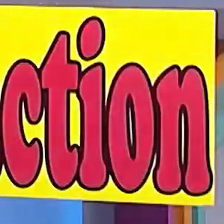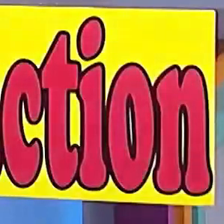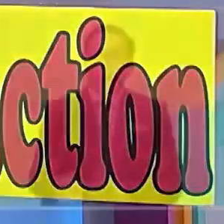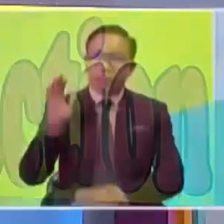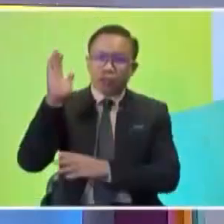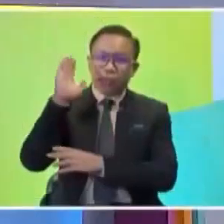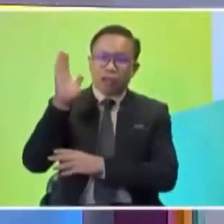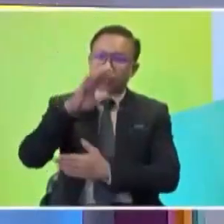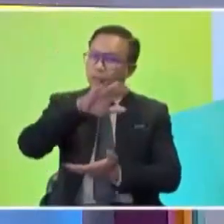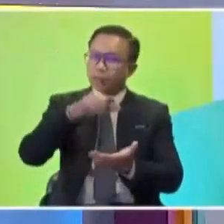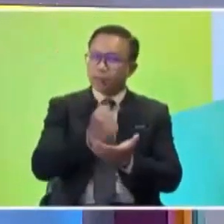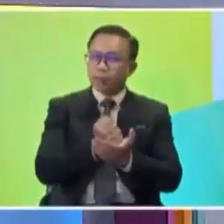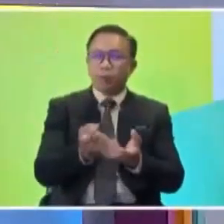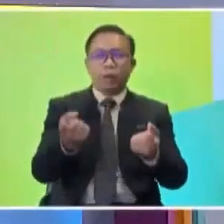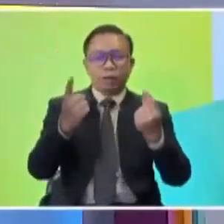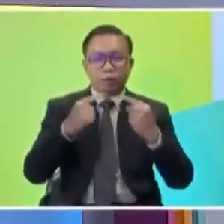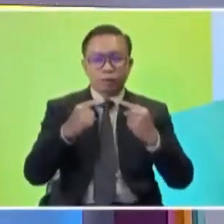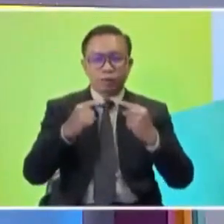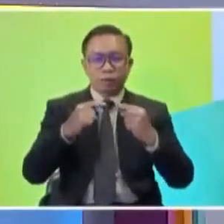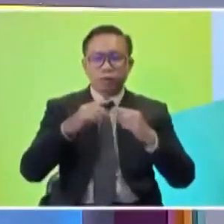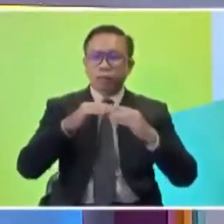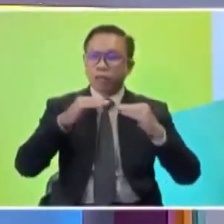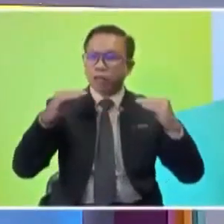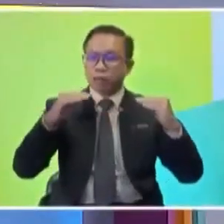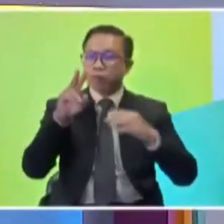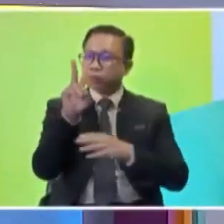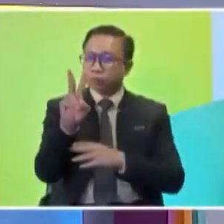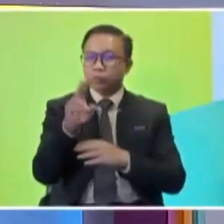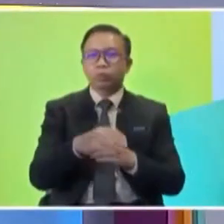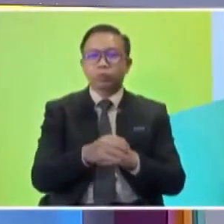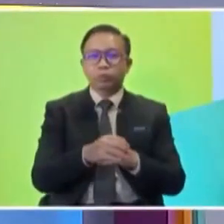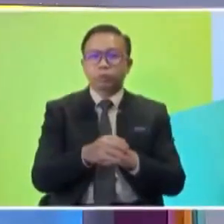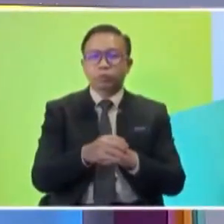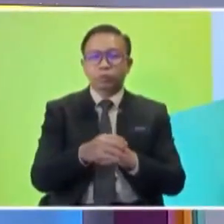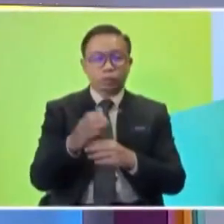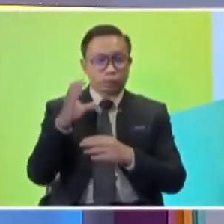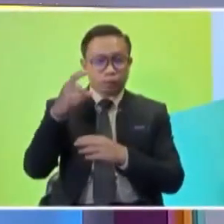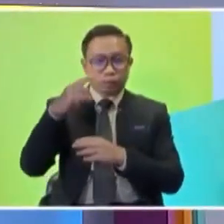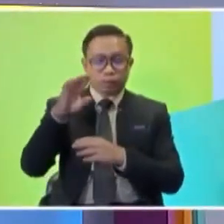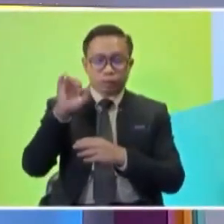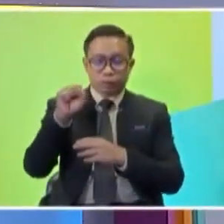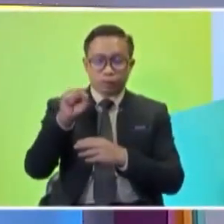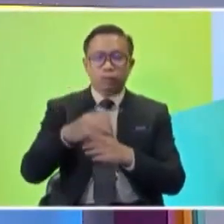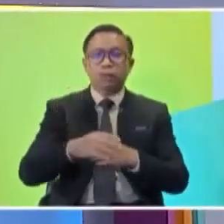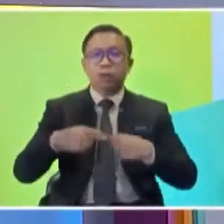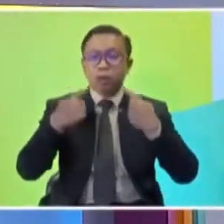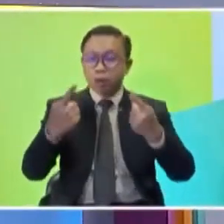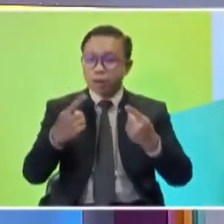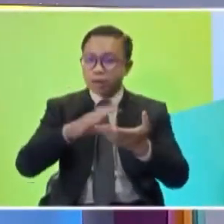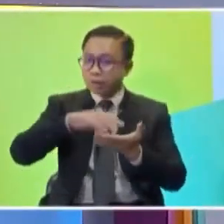Hi everyone, welcome to Tahap 2. You're watching with me, Chris MJ, and today we are going to be